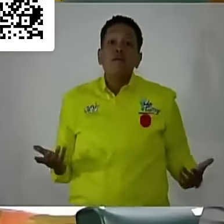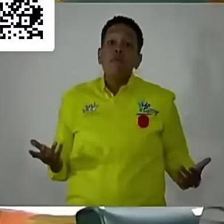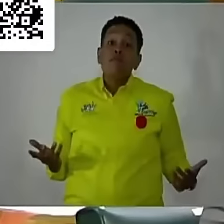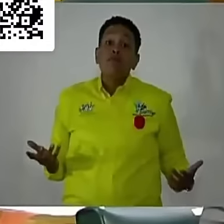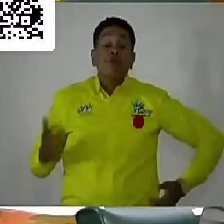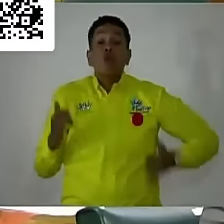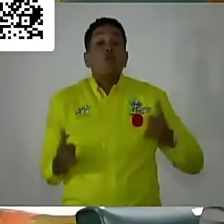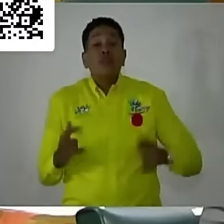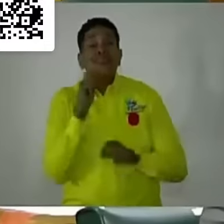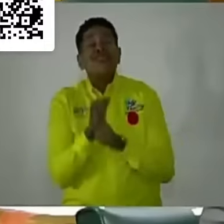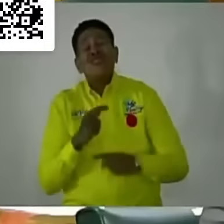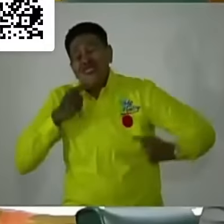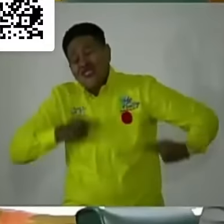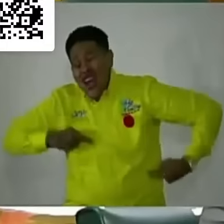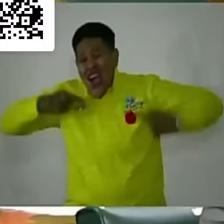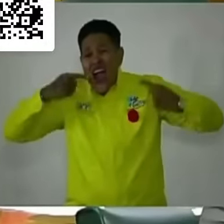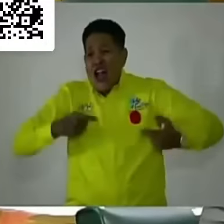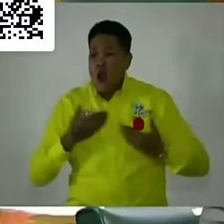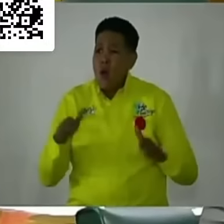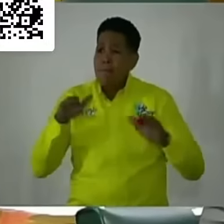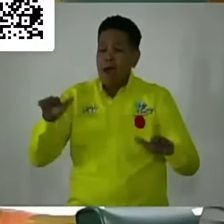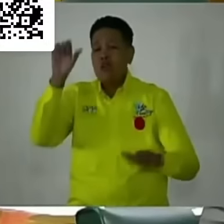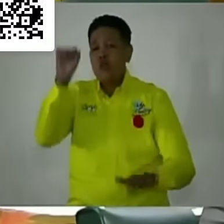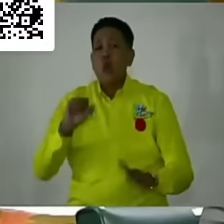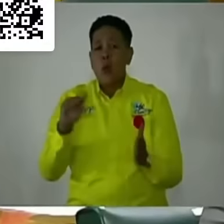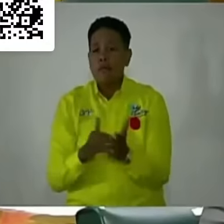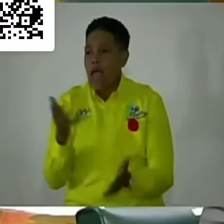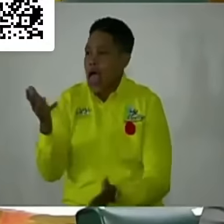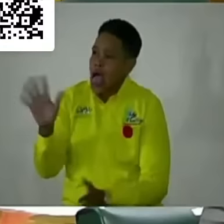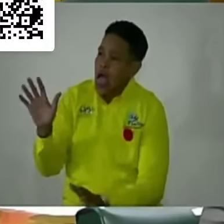which are struggling to reopen in South Manchester.